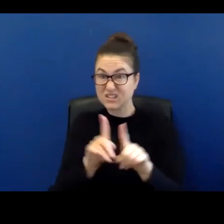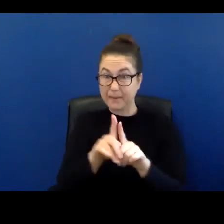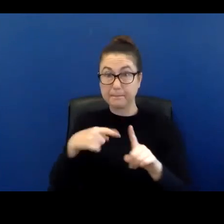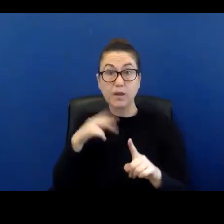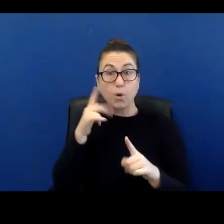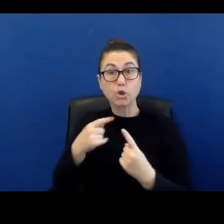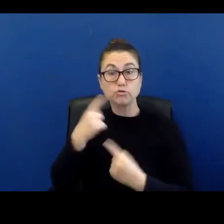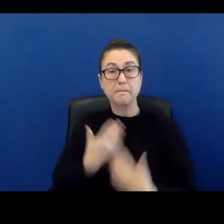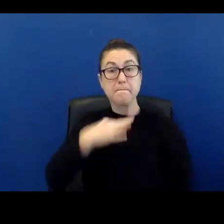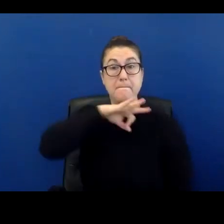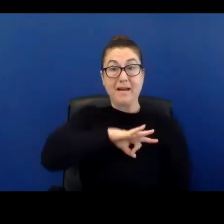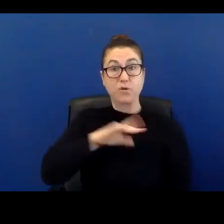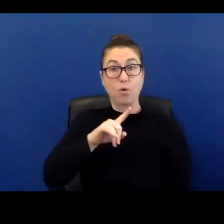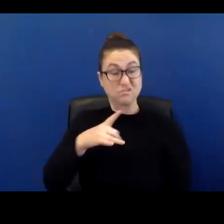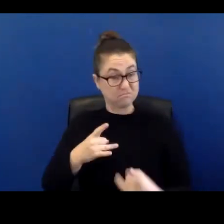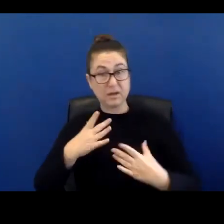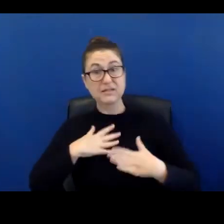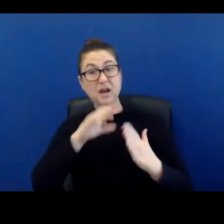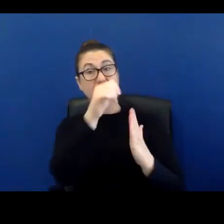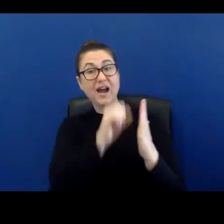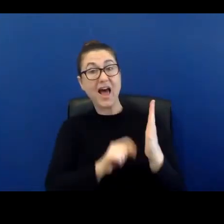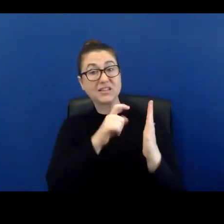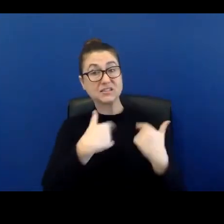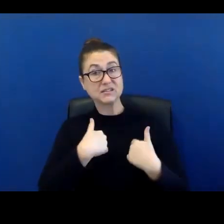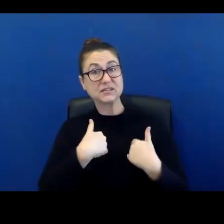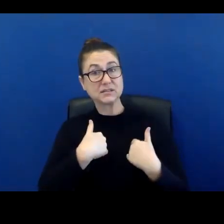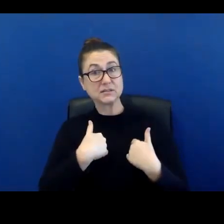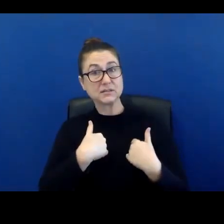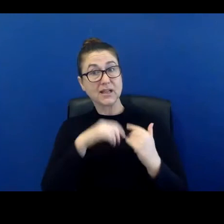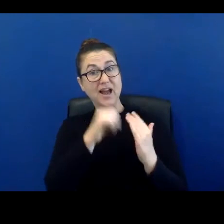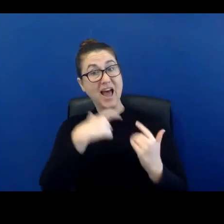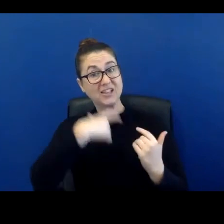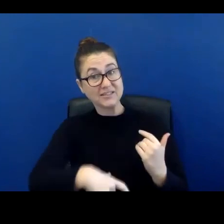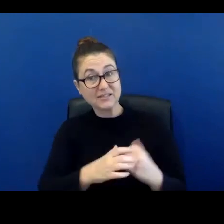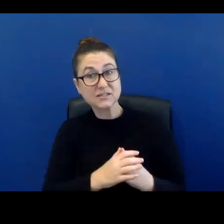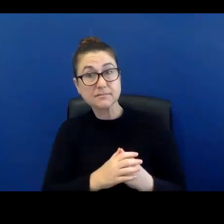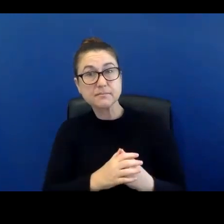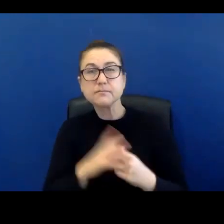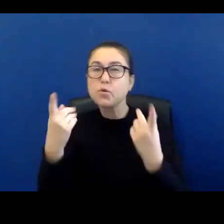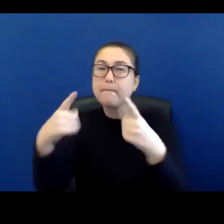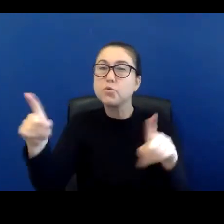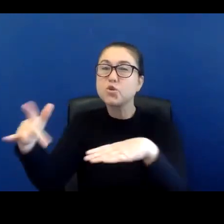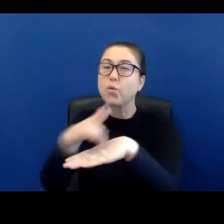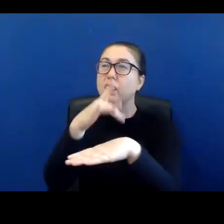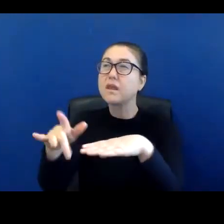useful is as an artist, actually being able to understand how musical theatre works, how ballet